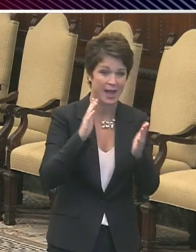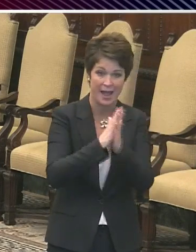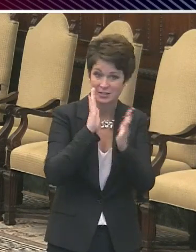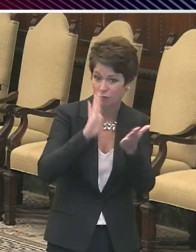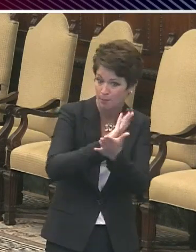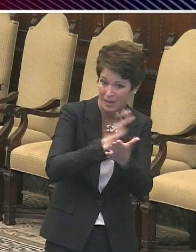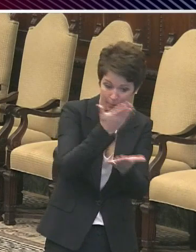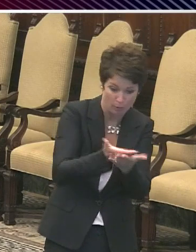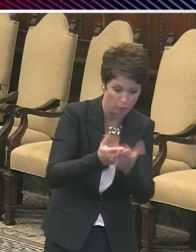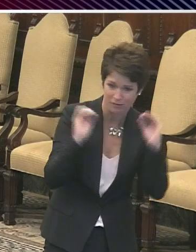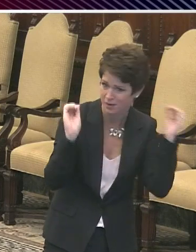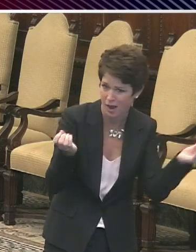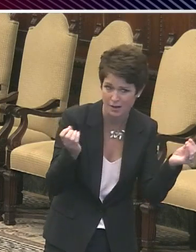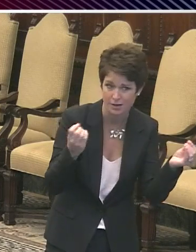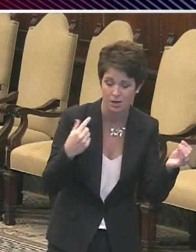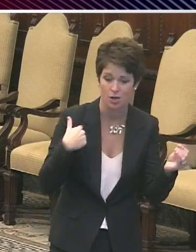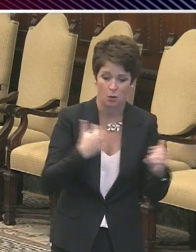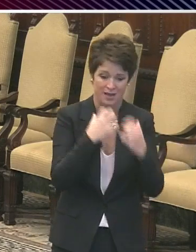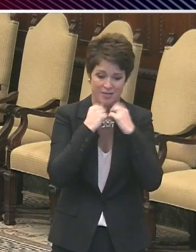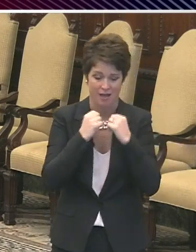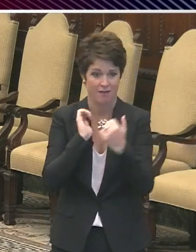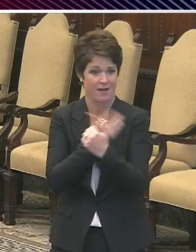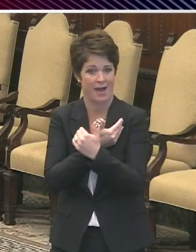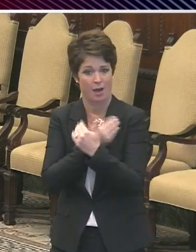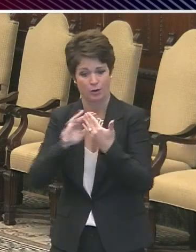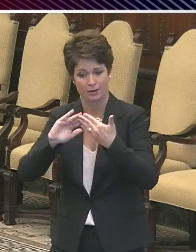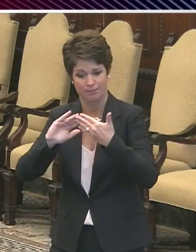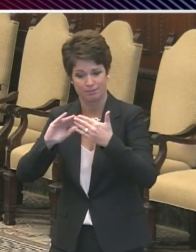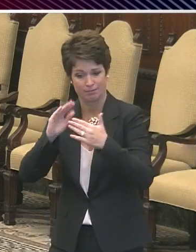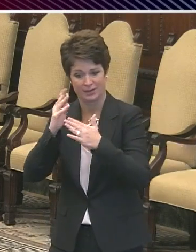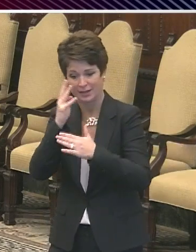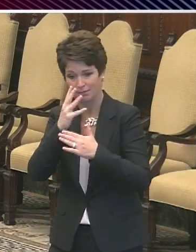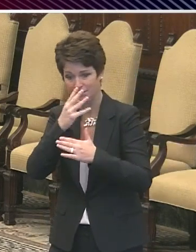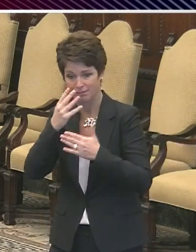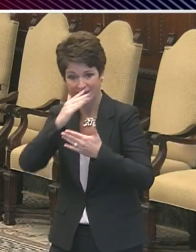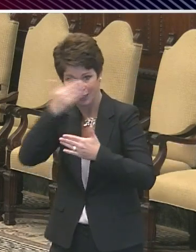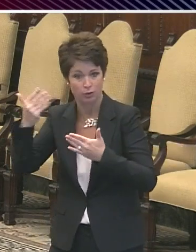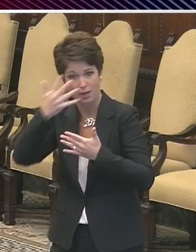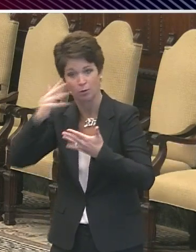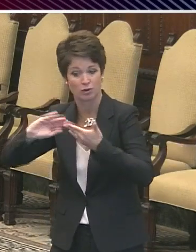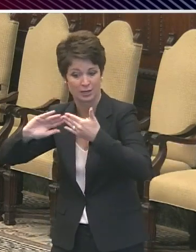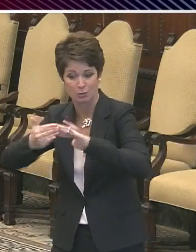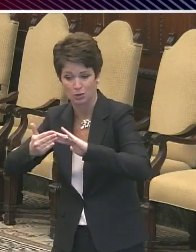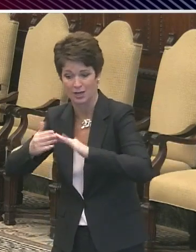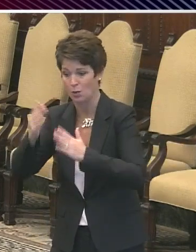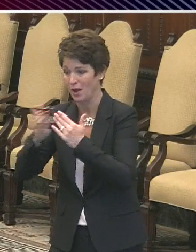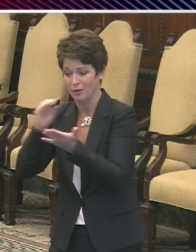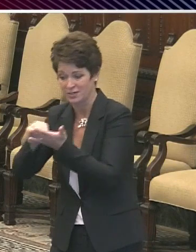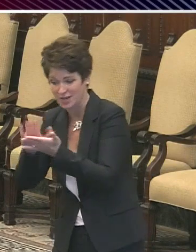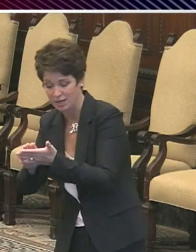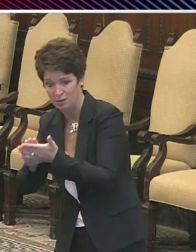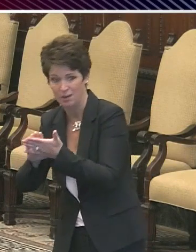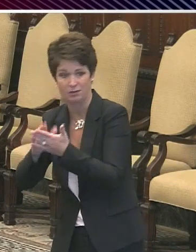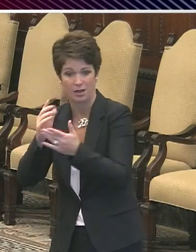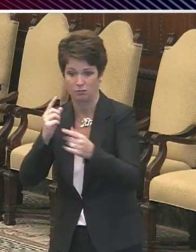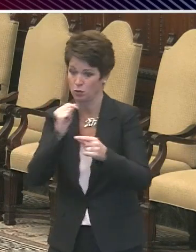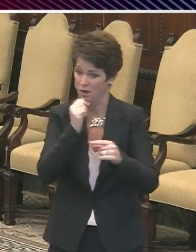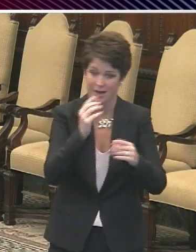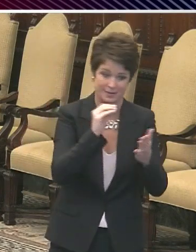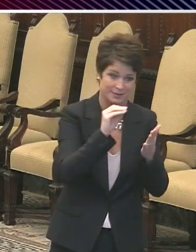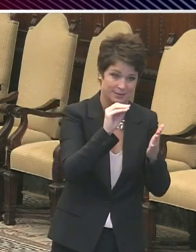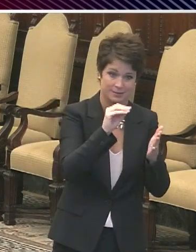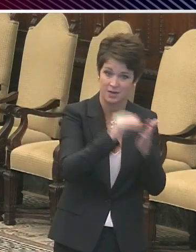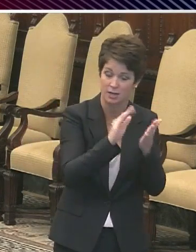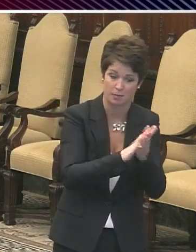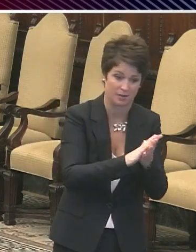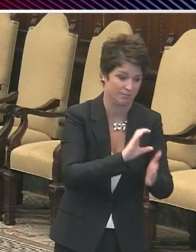papers. And we love our immigrant community, documented or undocumented, and we're doing our best to get resources to everyone.